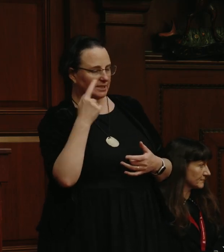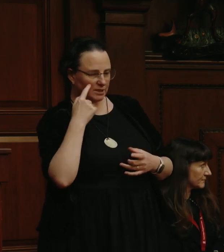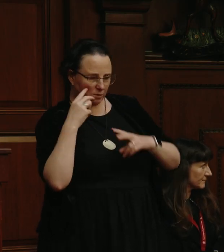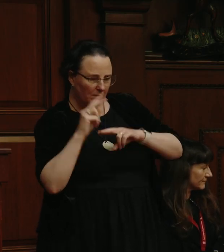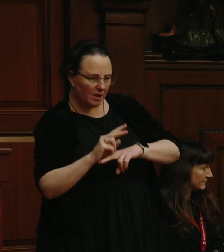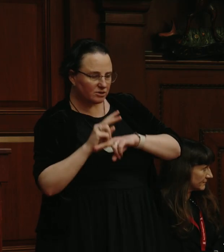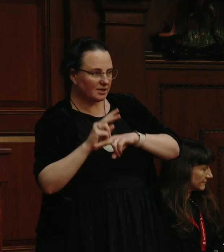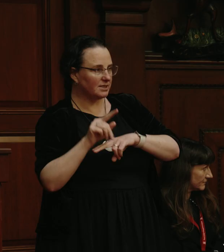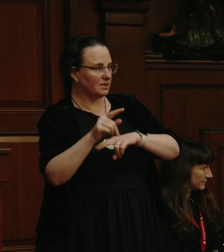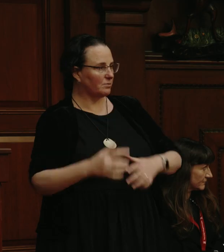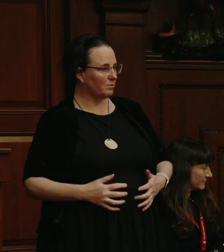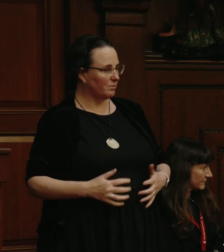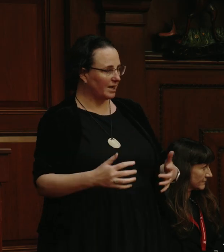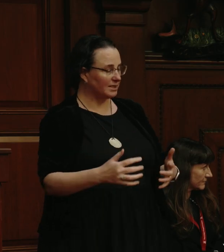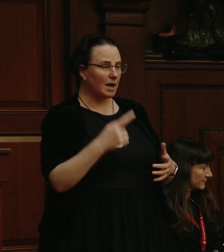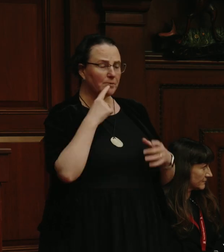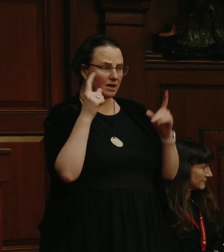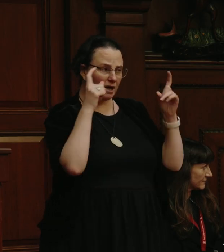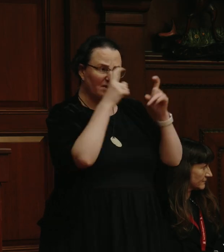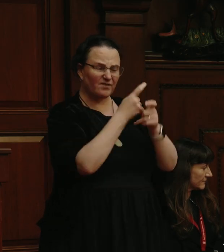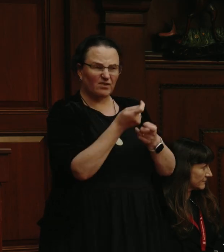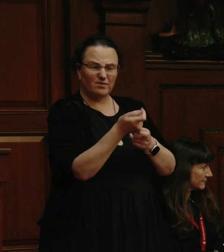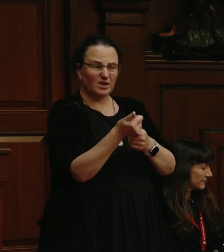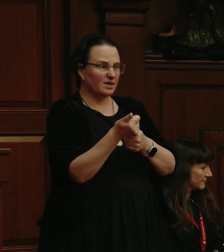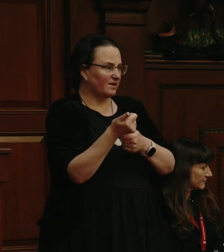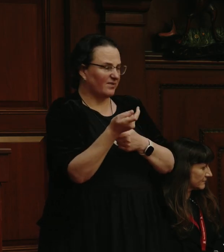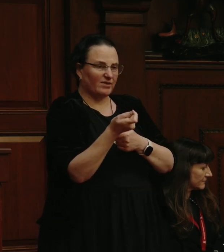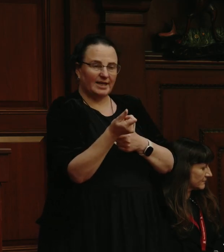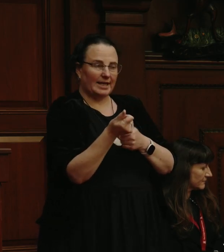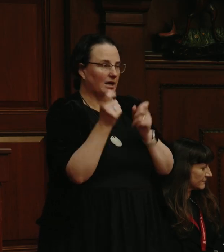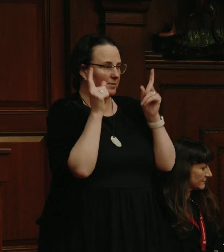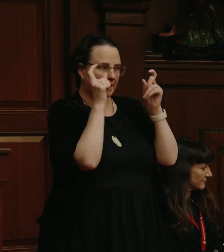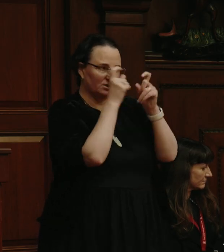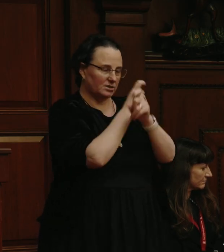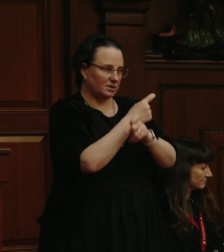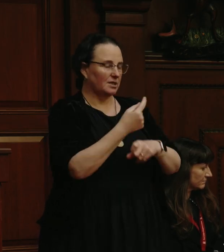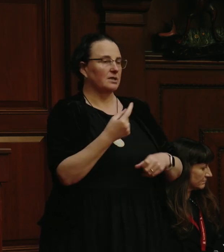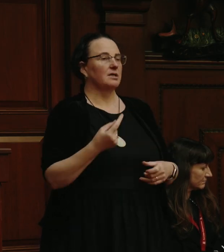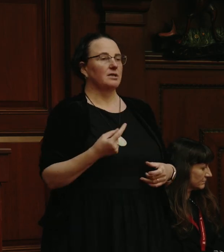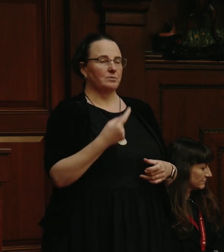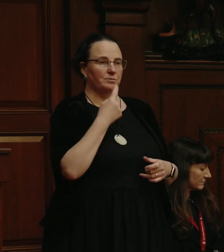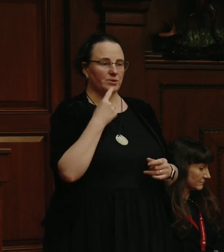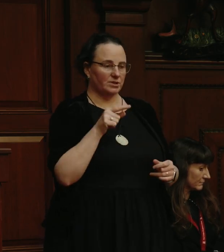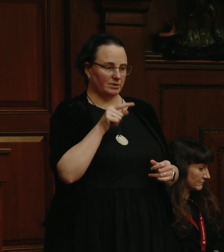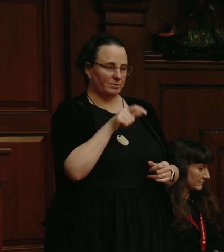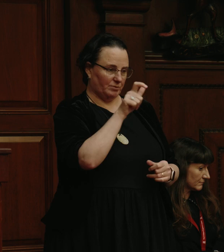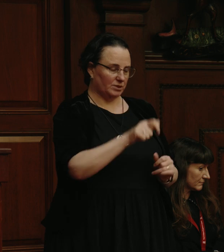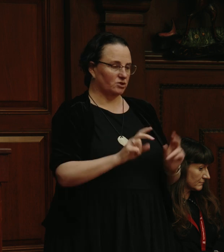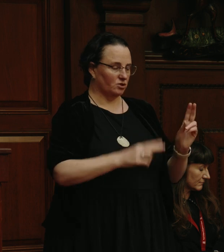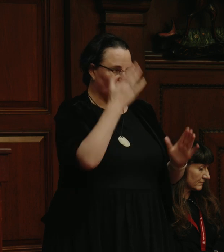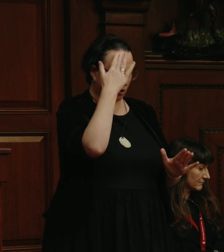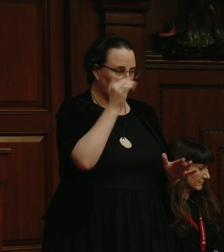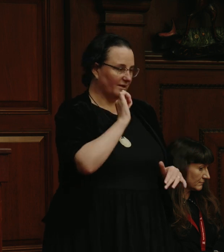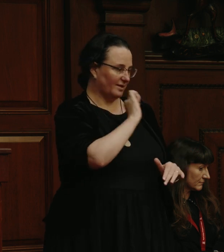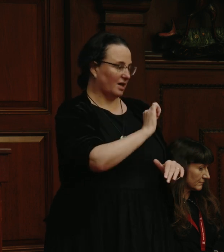complications with those are really, really rare, very, very low prevalence, but patients should know about them, and their obstetrician